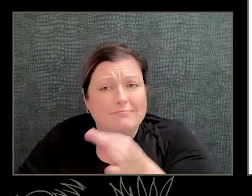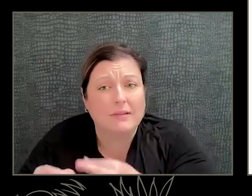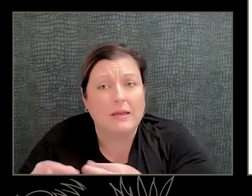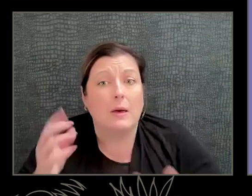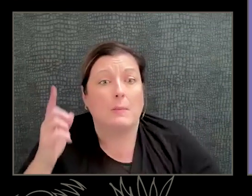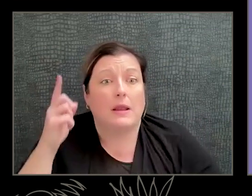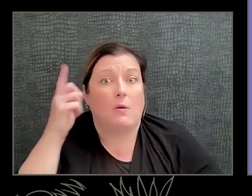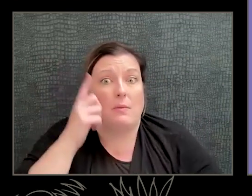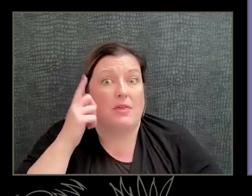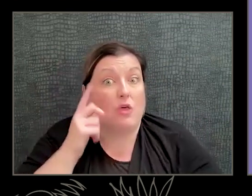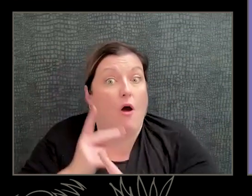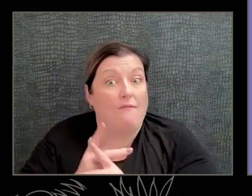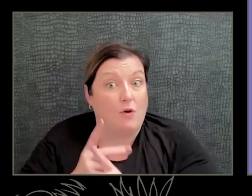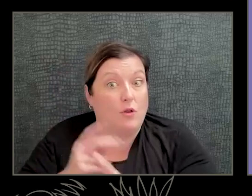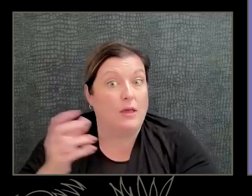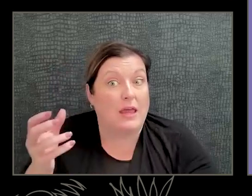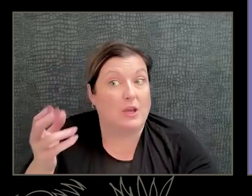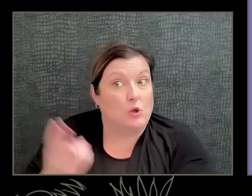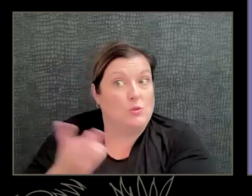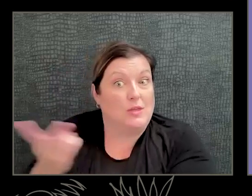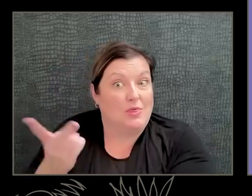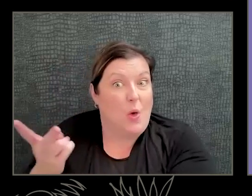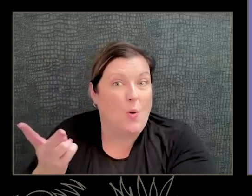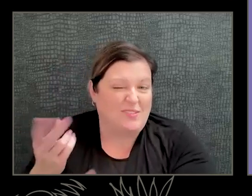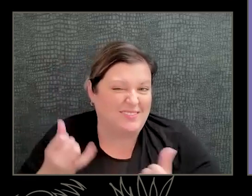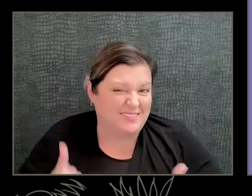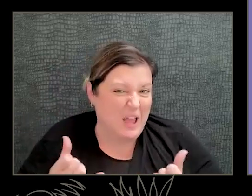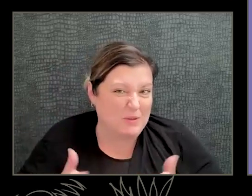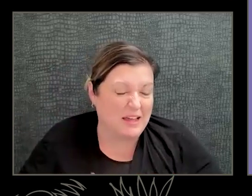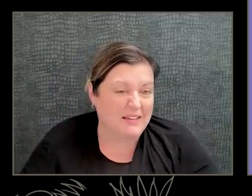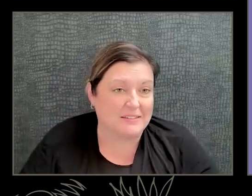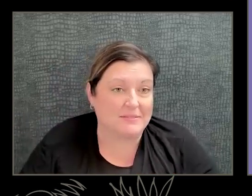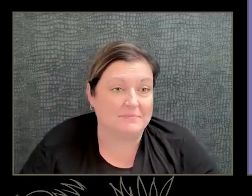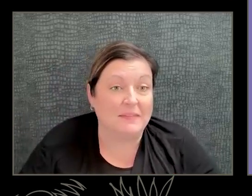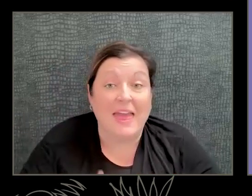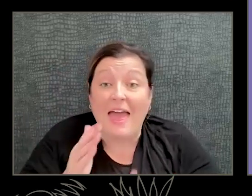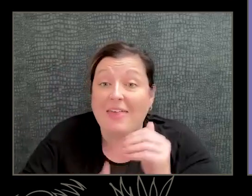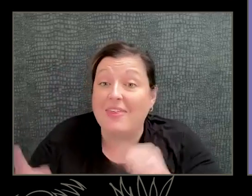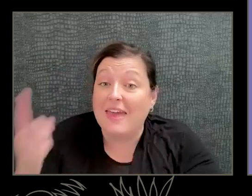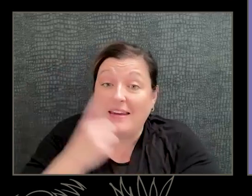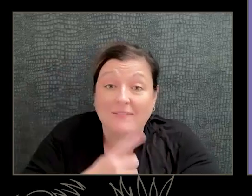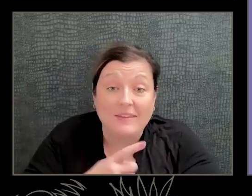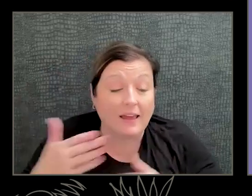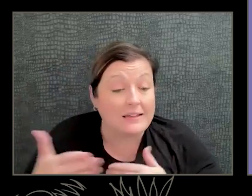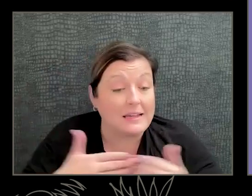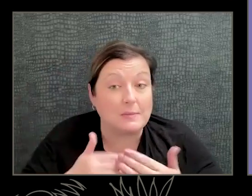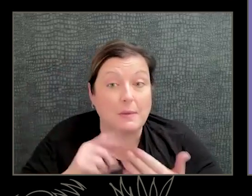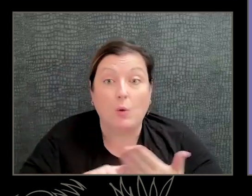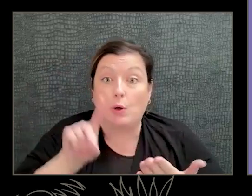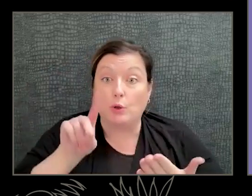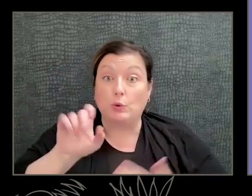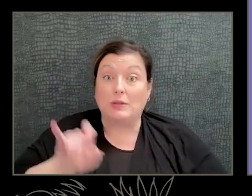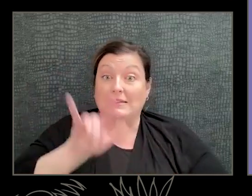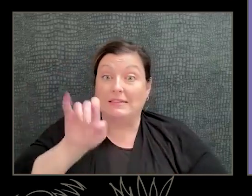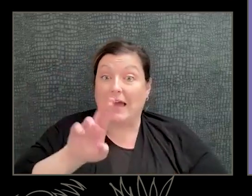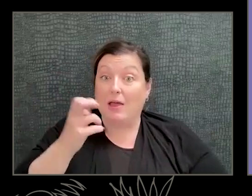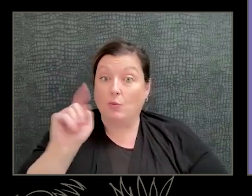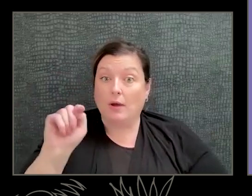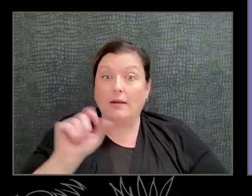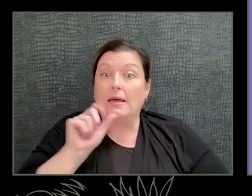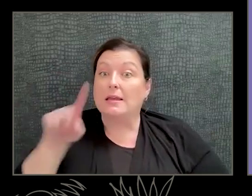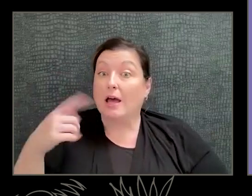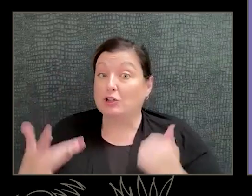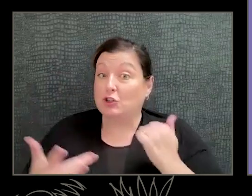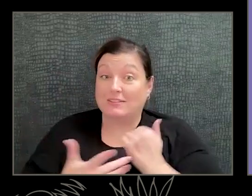reaching for those these days. At the end of the day, no matter what you do, styling React is not just a